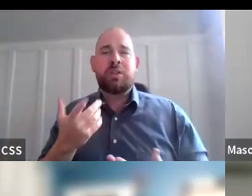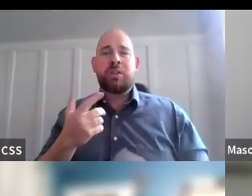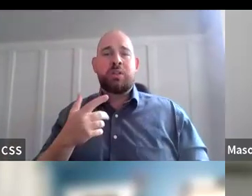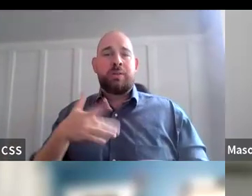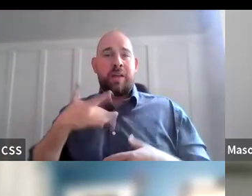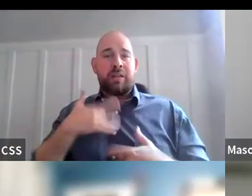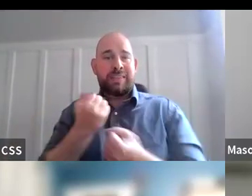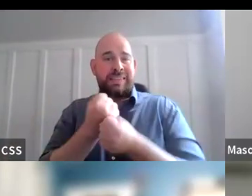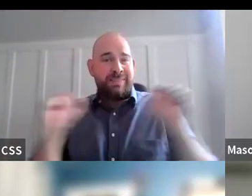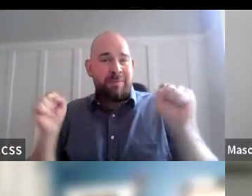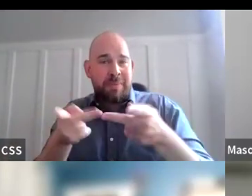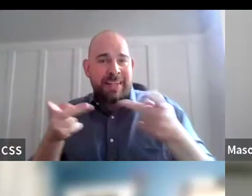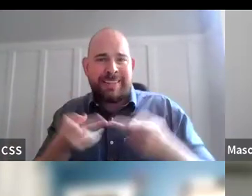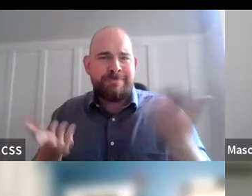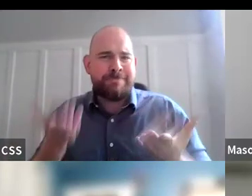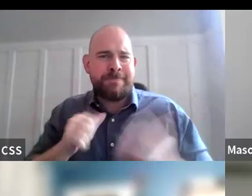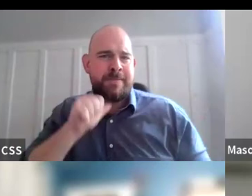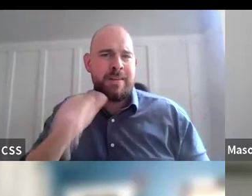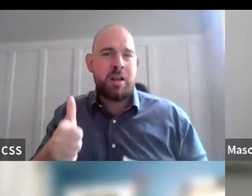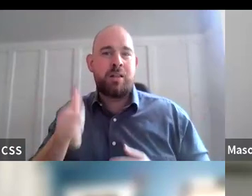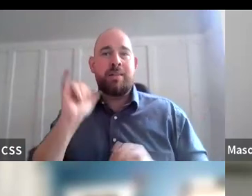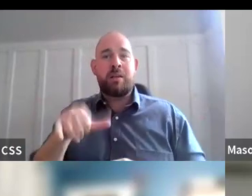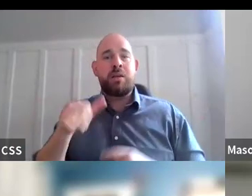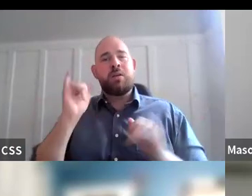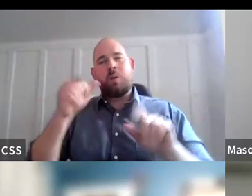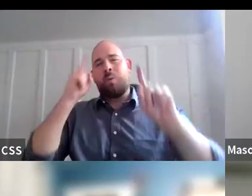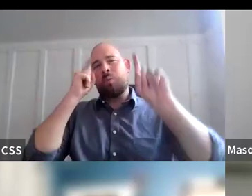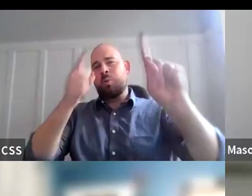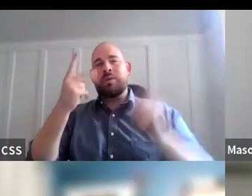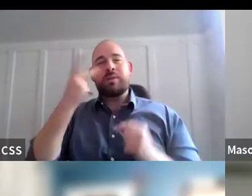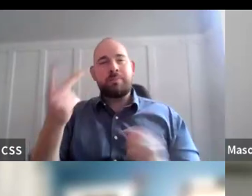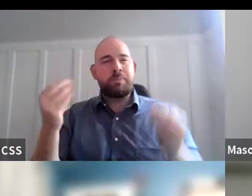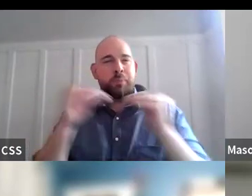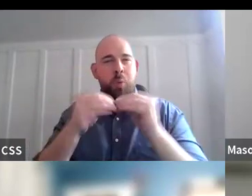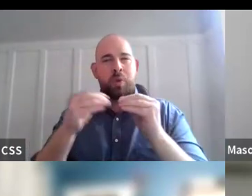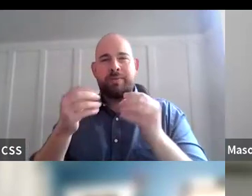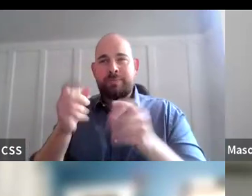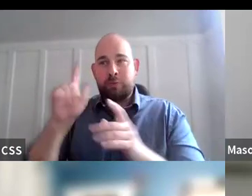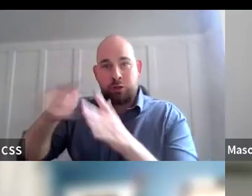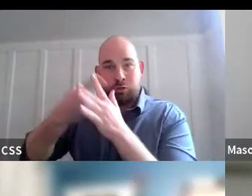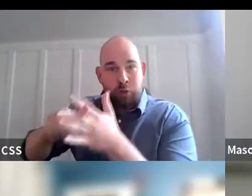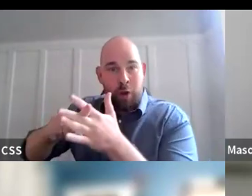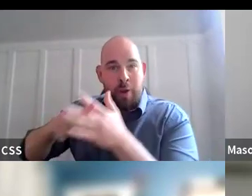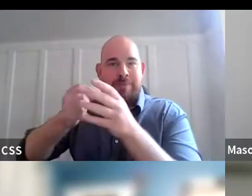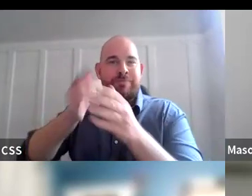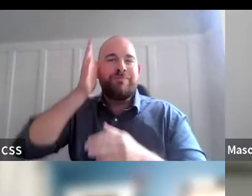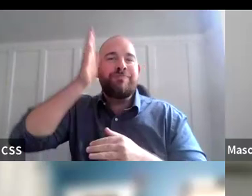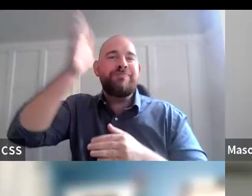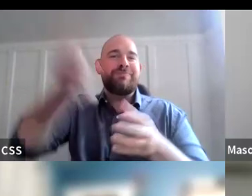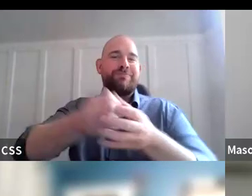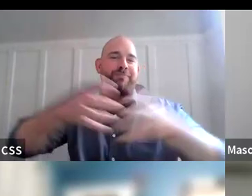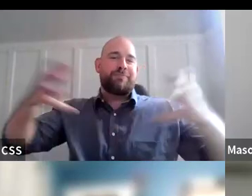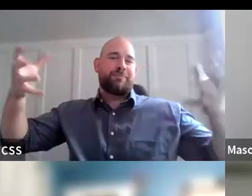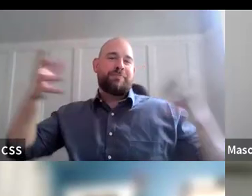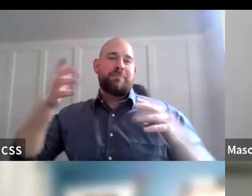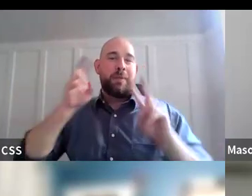know sign language. It can be incredibly frustrating. A lot of times it doesn't feel safe. The goal is to see more of